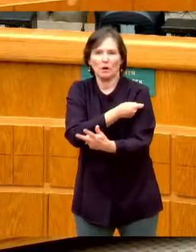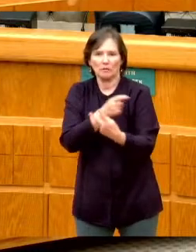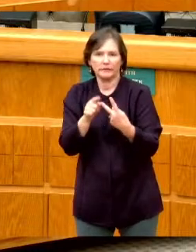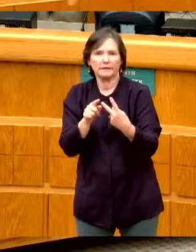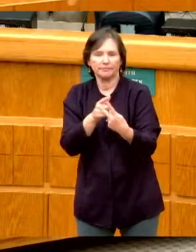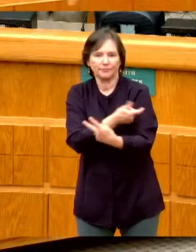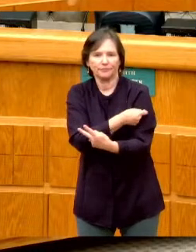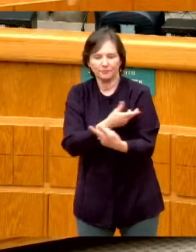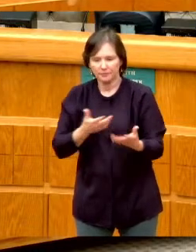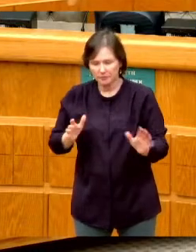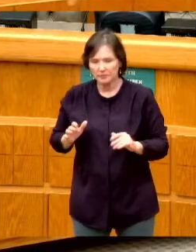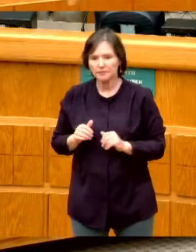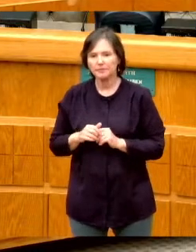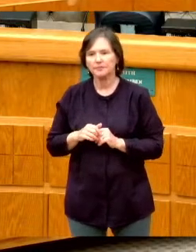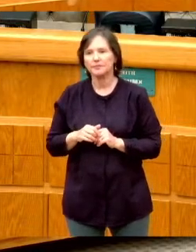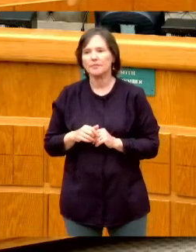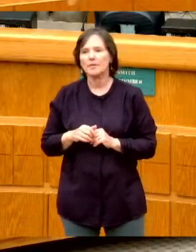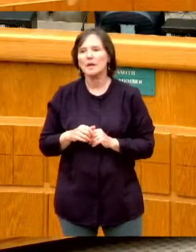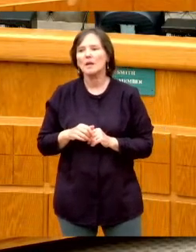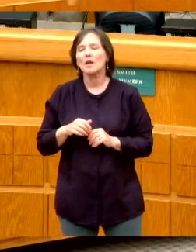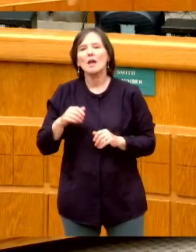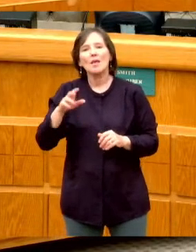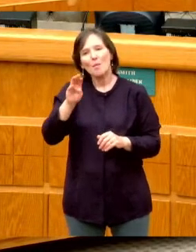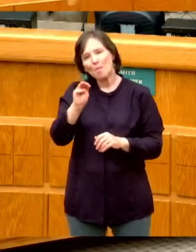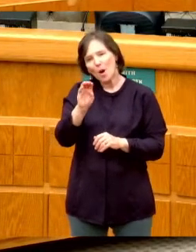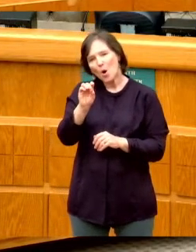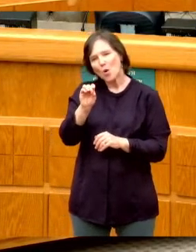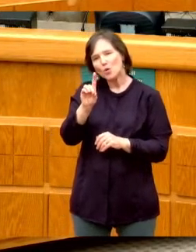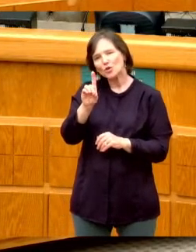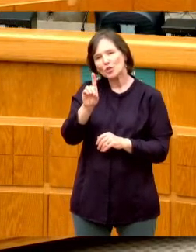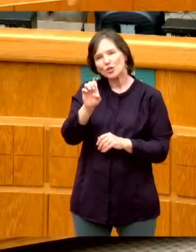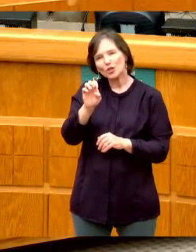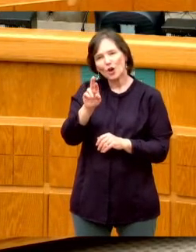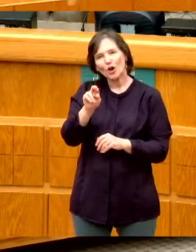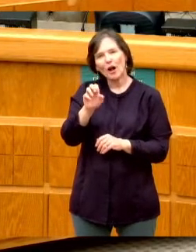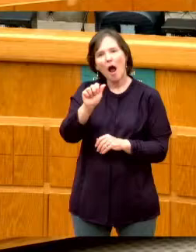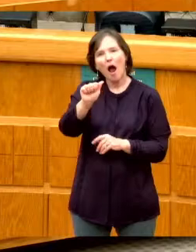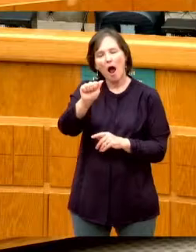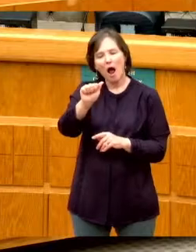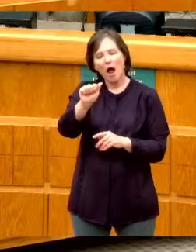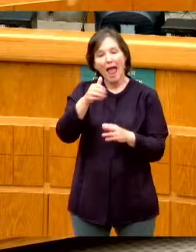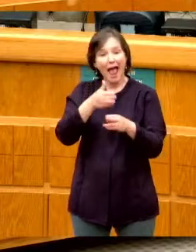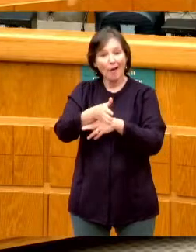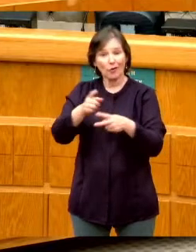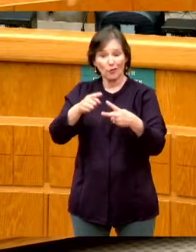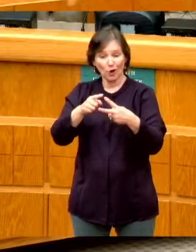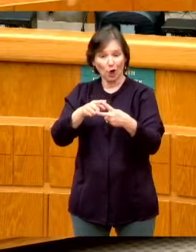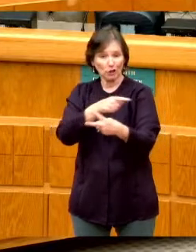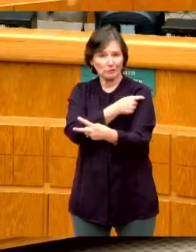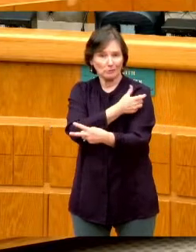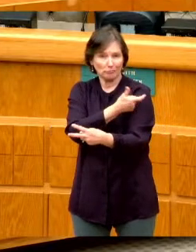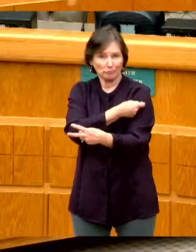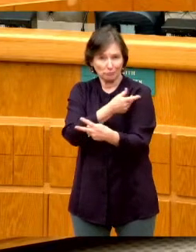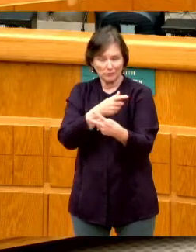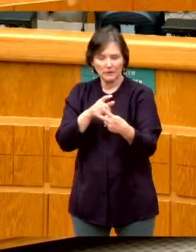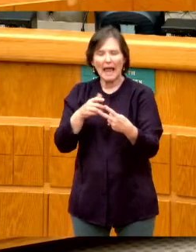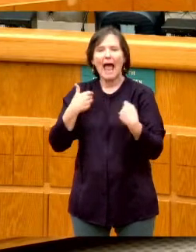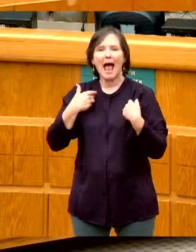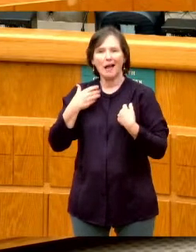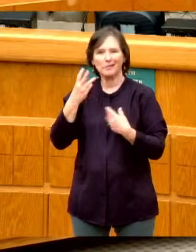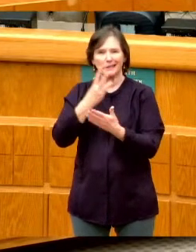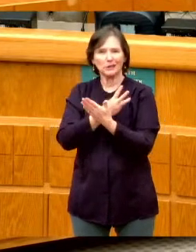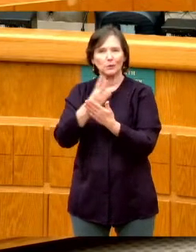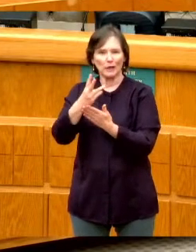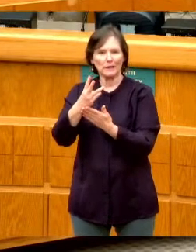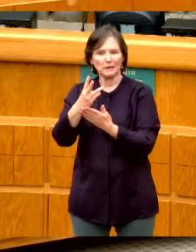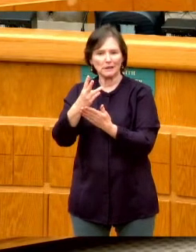Moderna vaccine, you have 4 to 6 weeks after you receive your first dose, and for Pfizer, you have